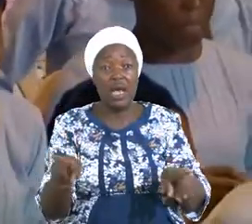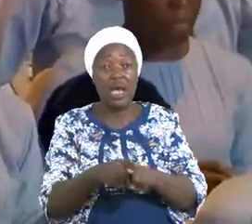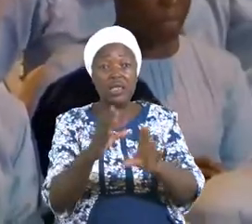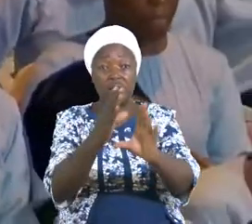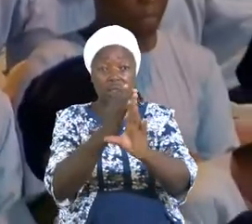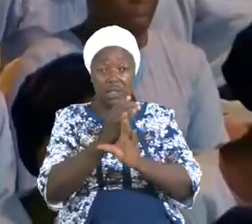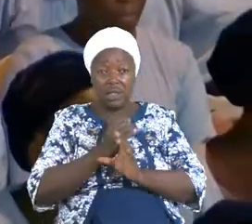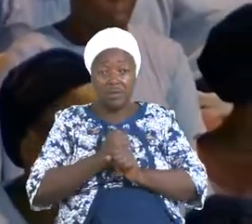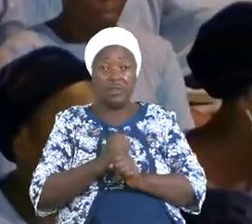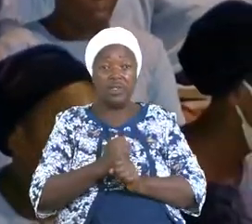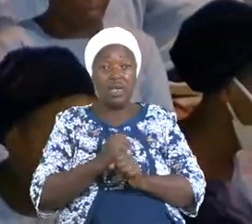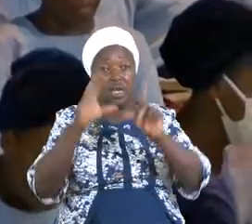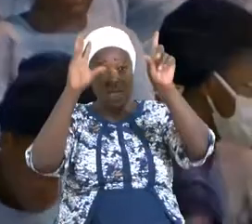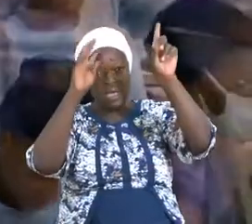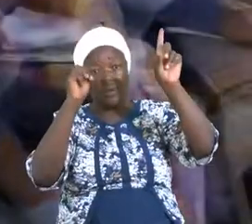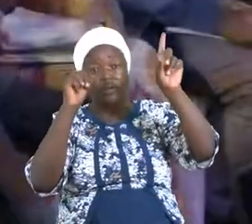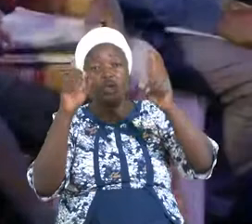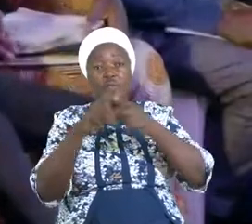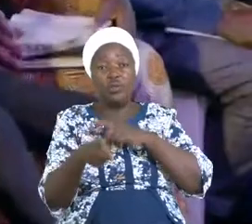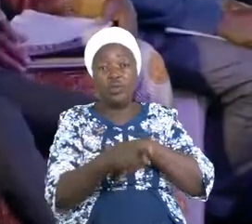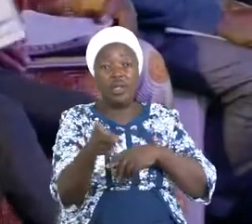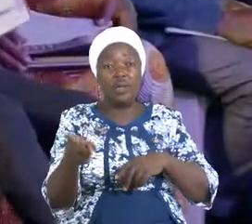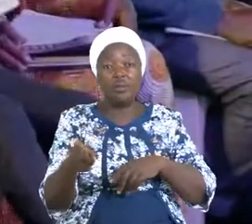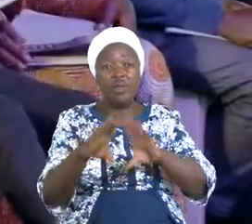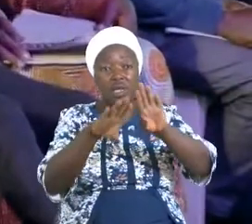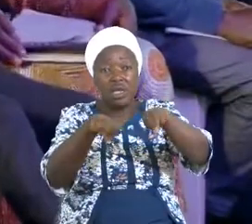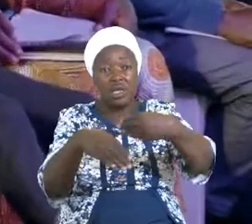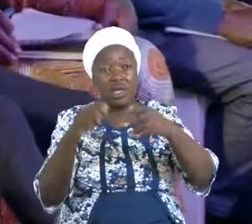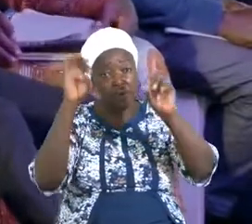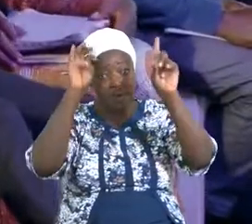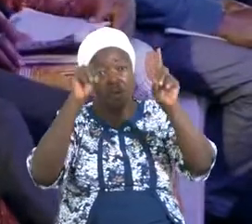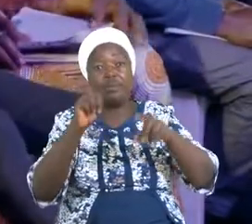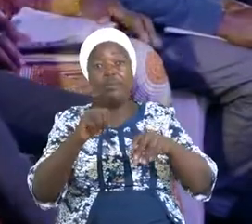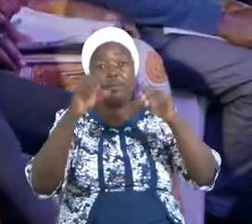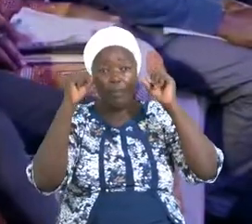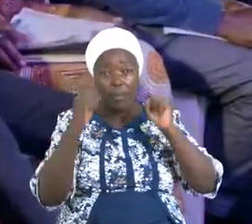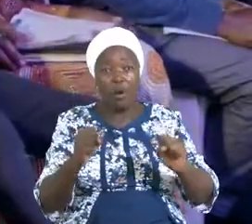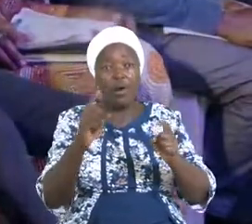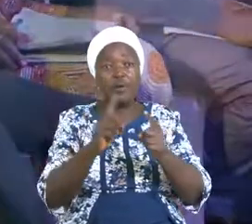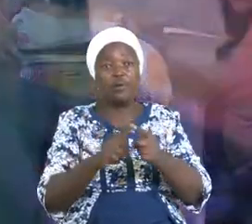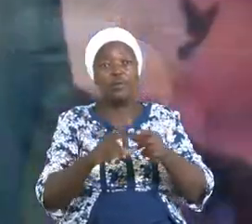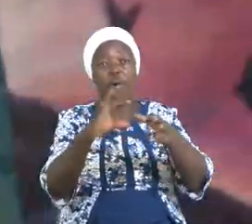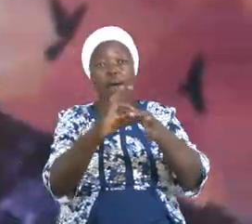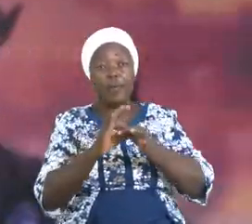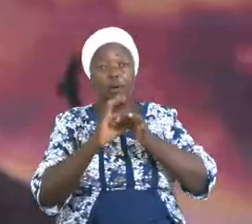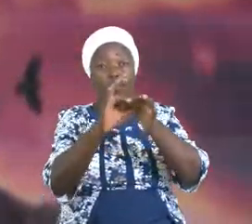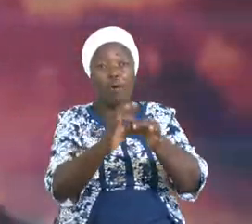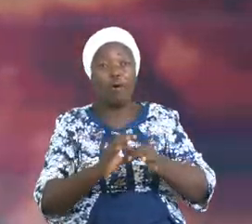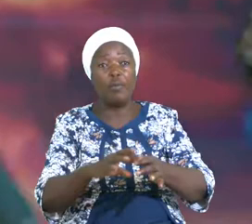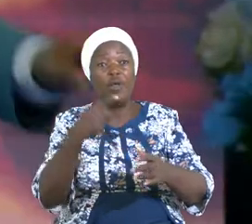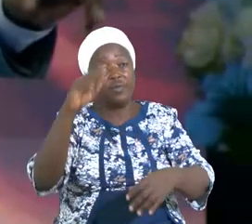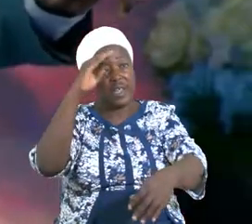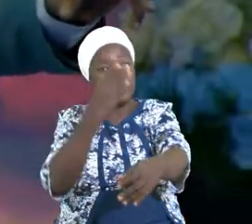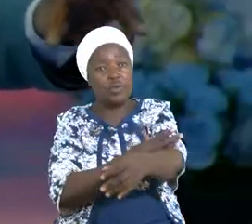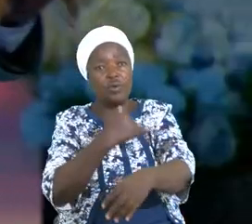him, to them gave he power to become the sons of God.